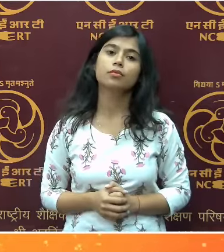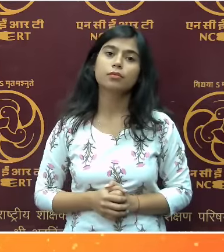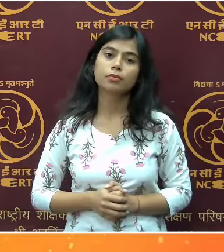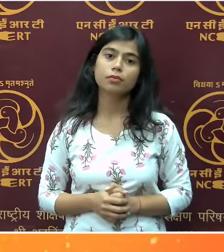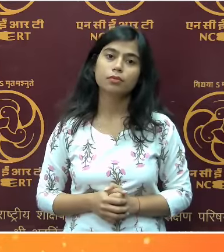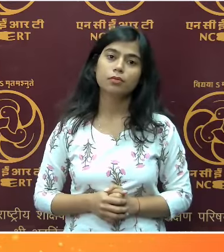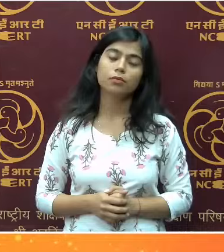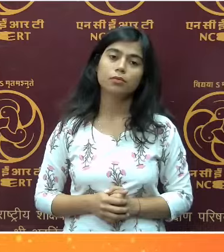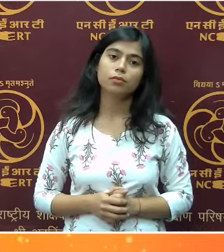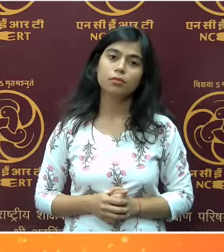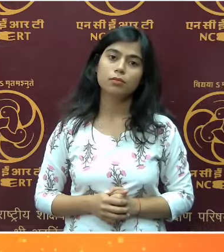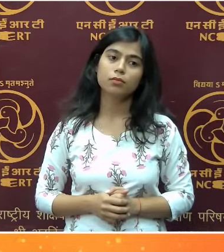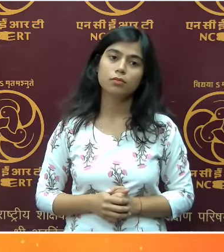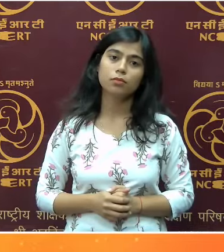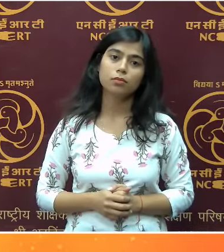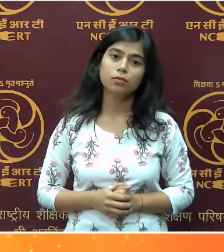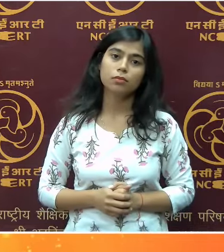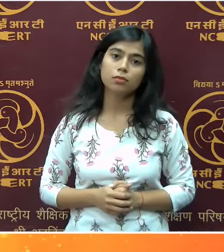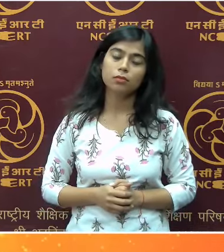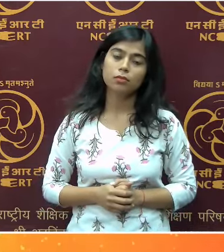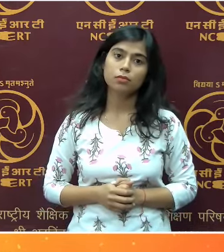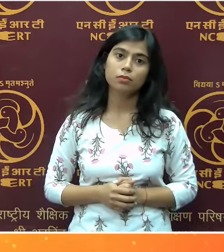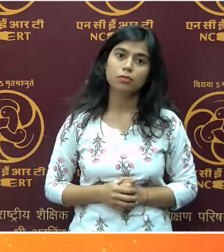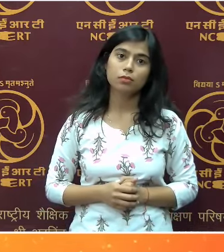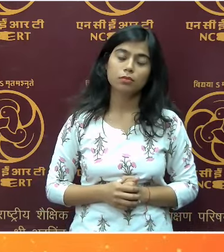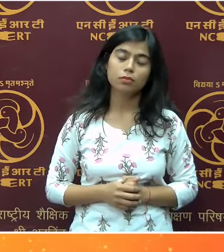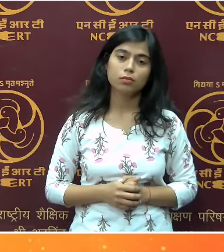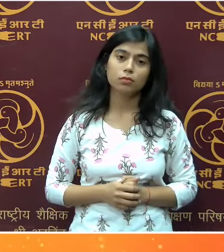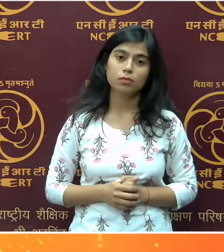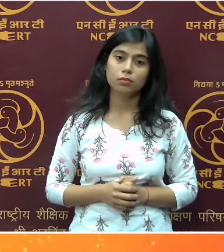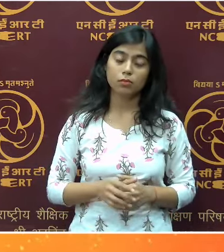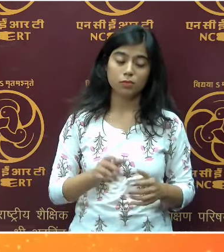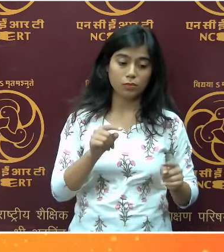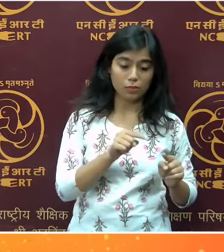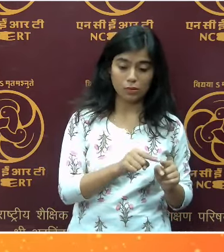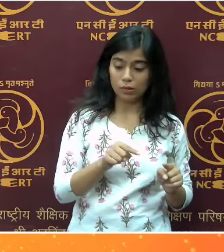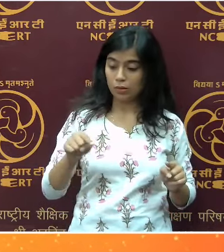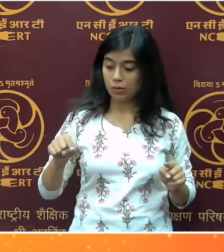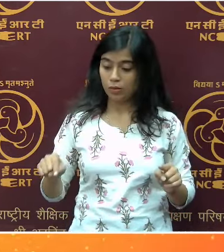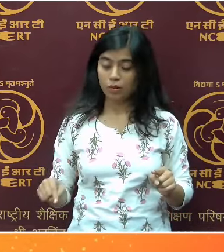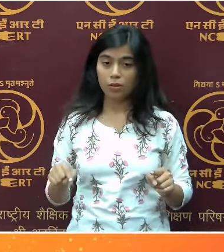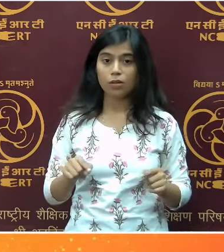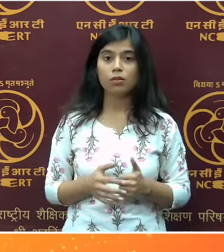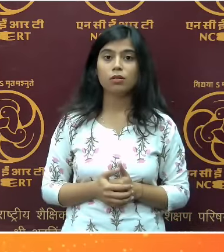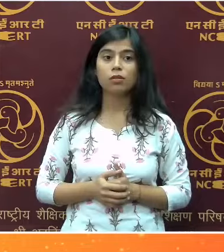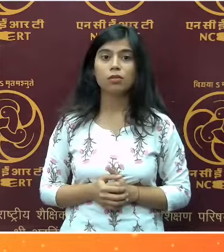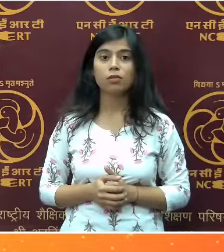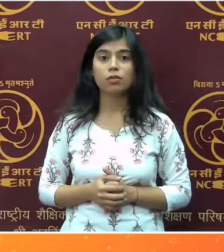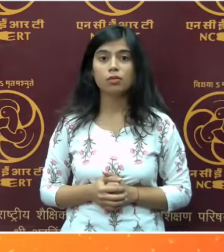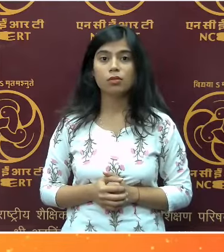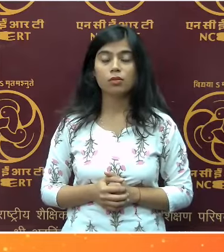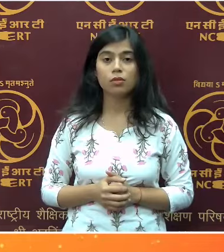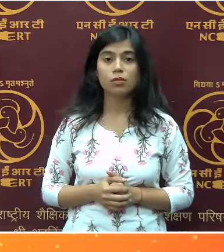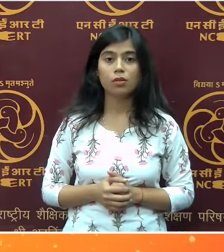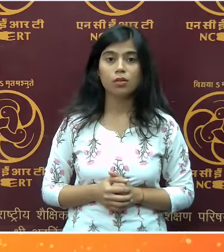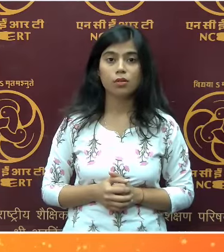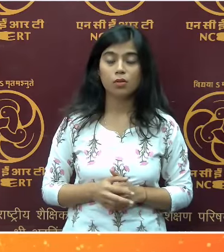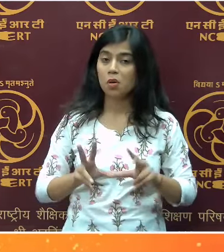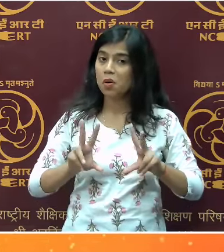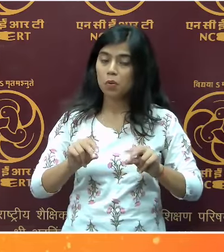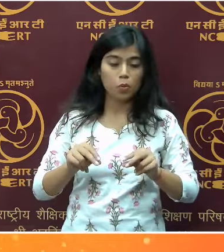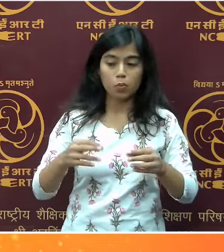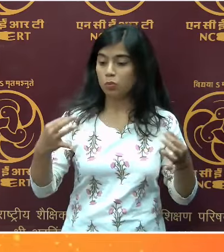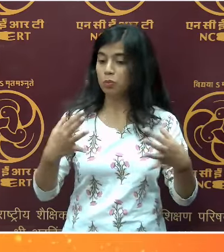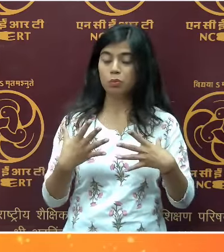electron coming out from here will reach at this point, at the end point. There is no new